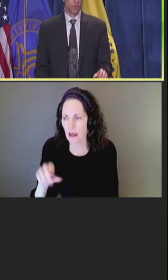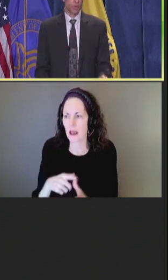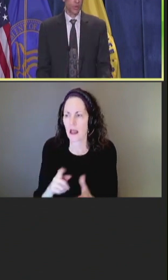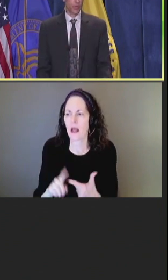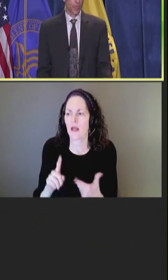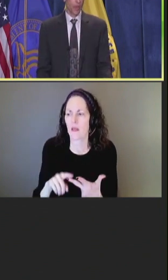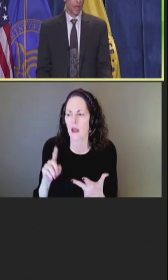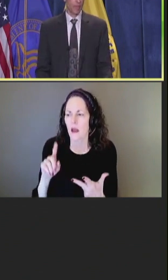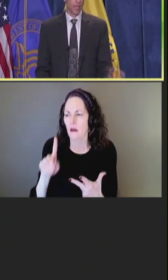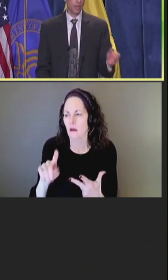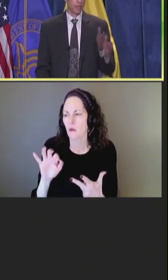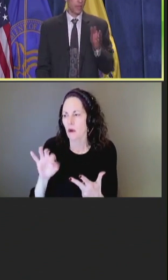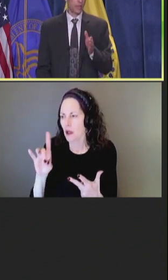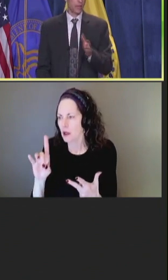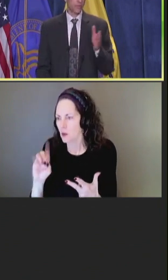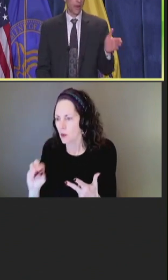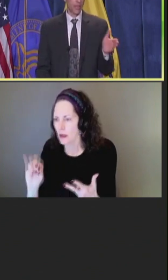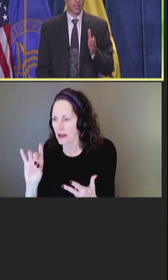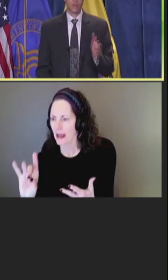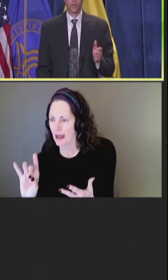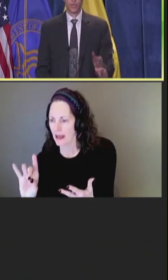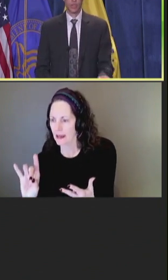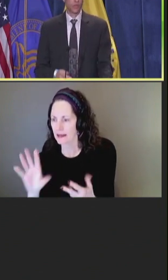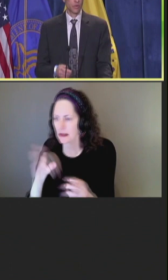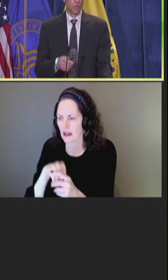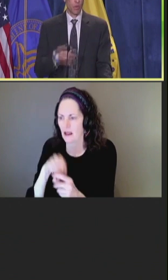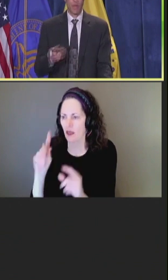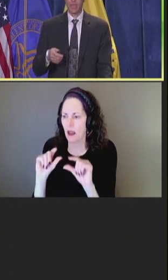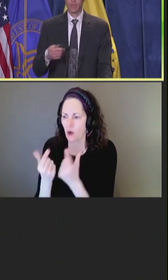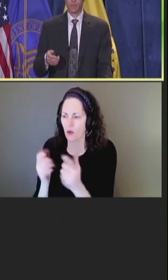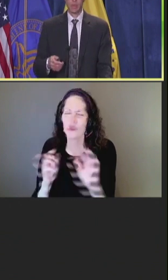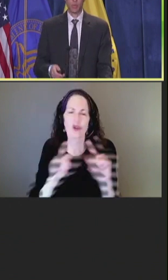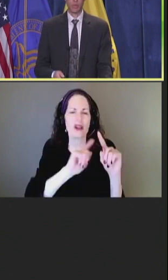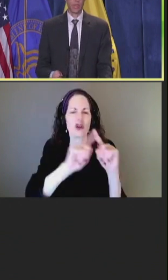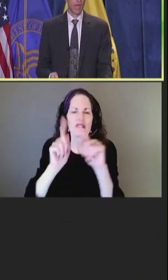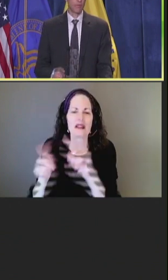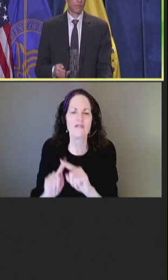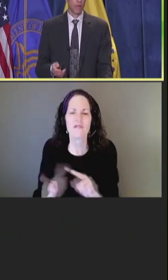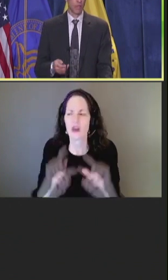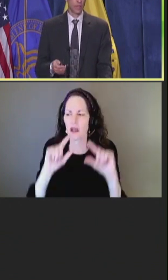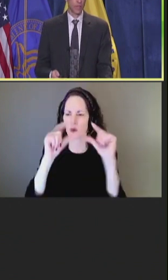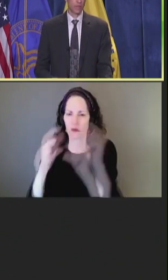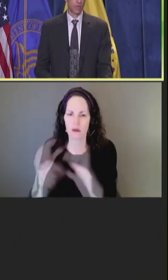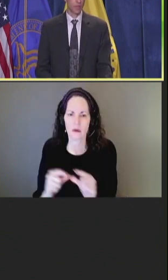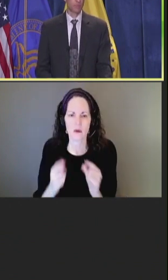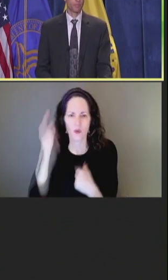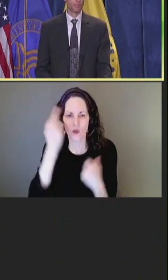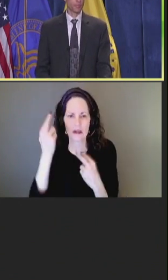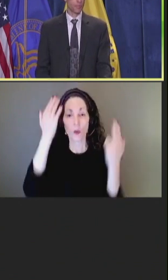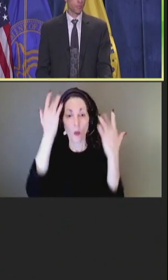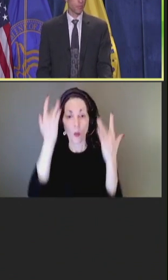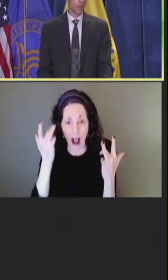group. And there are various exclusions why different people did not fall into these groups.